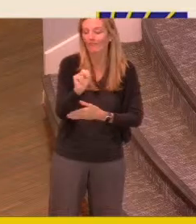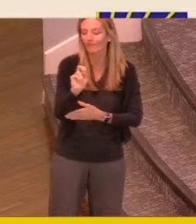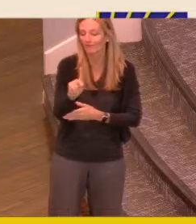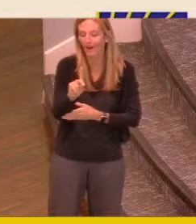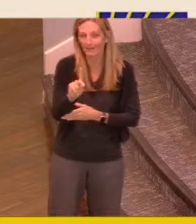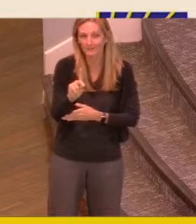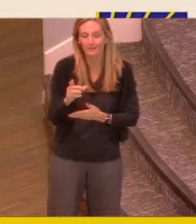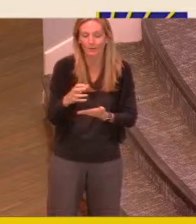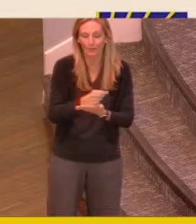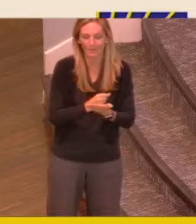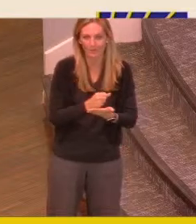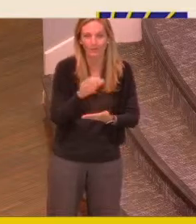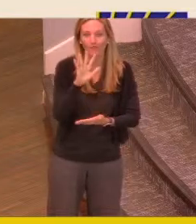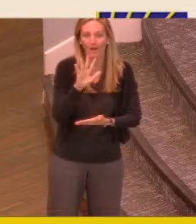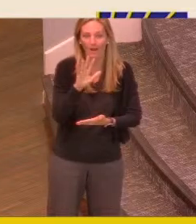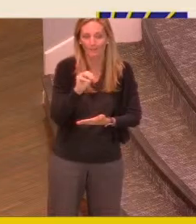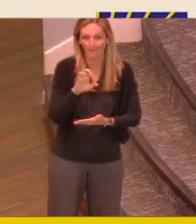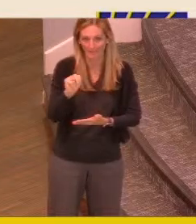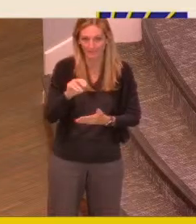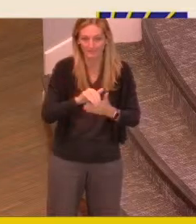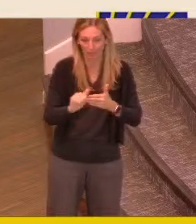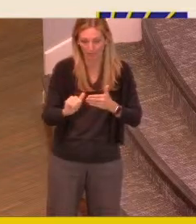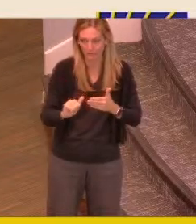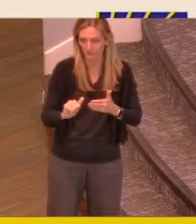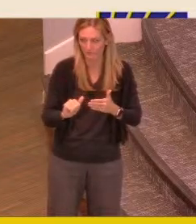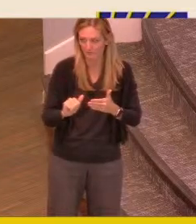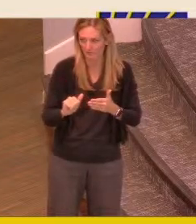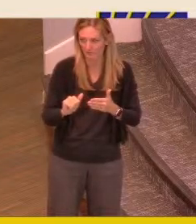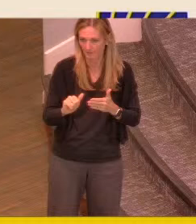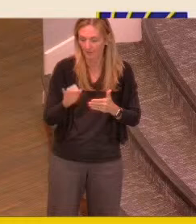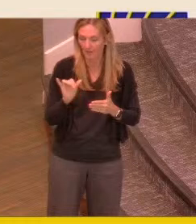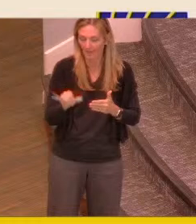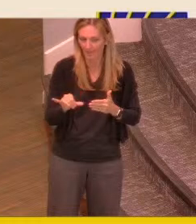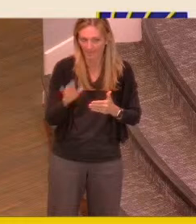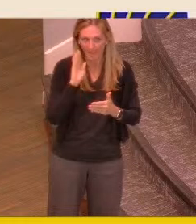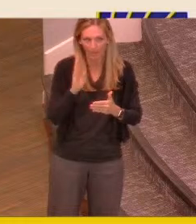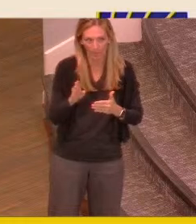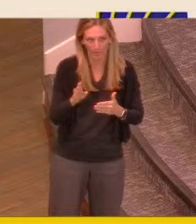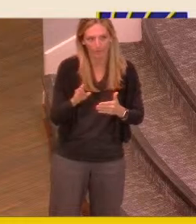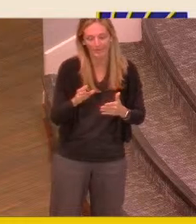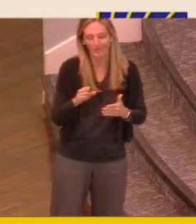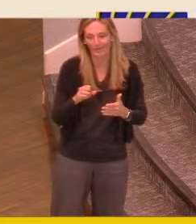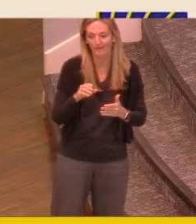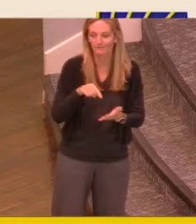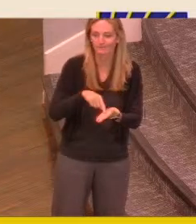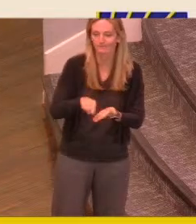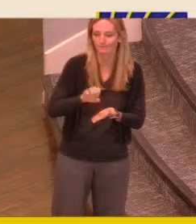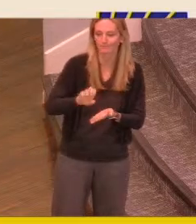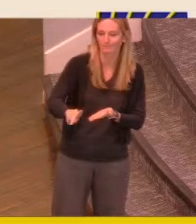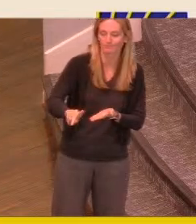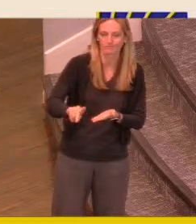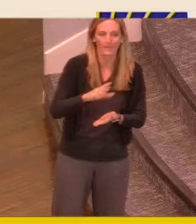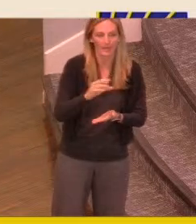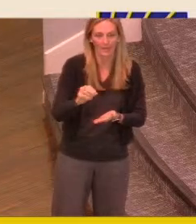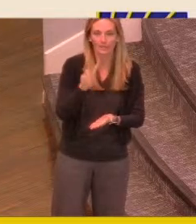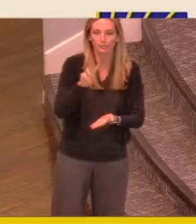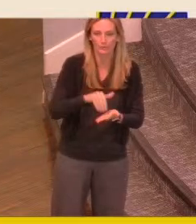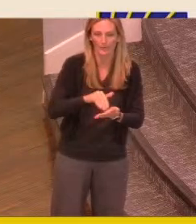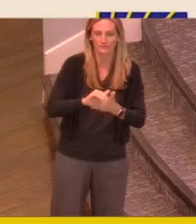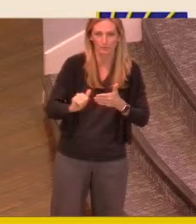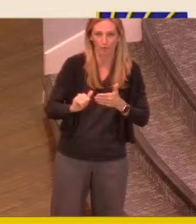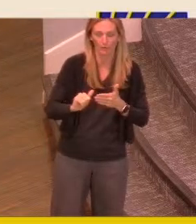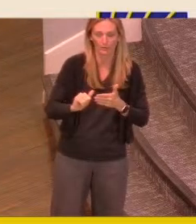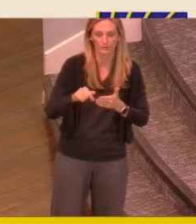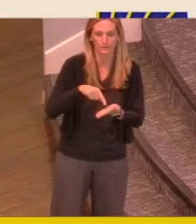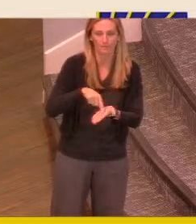and that's going to account for the austerity refund as well as the additional funds for the $2,000 payment for employees